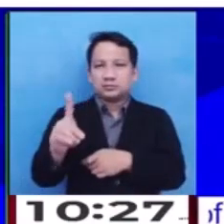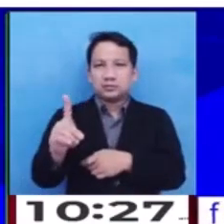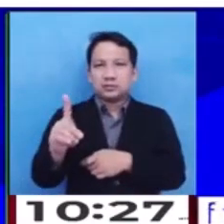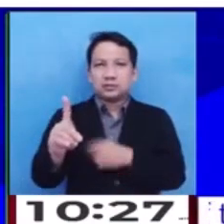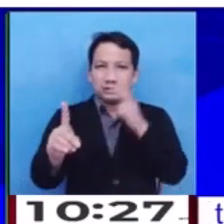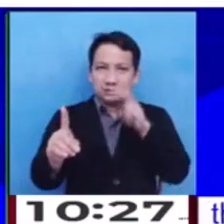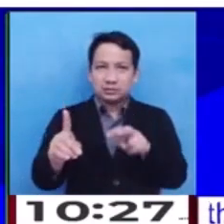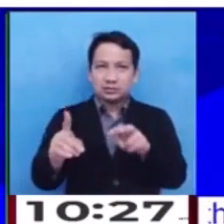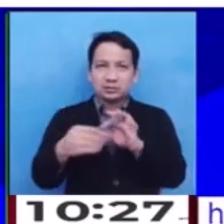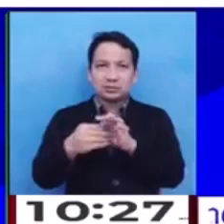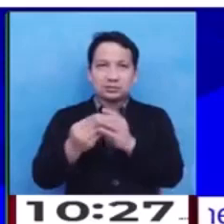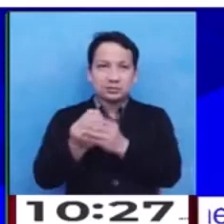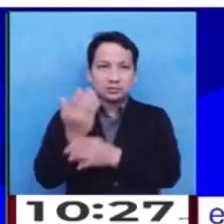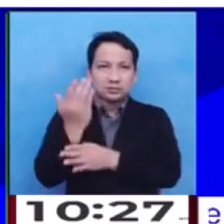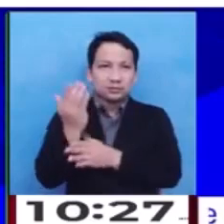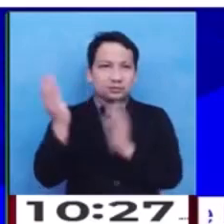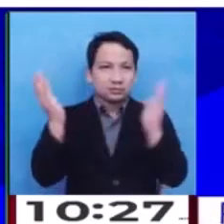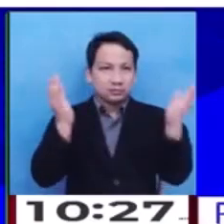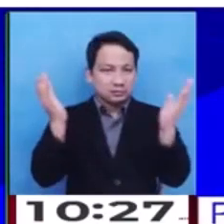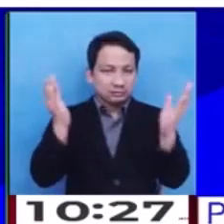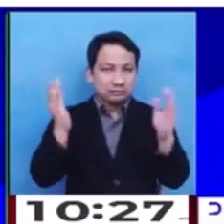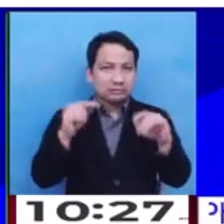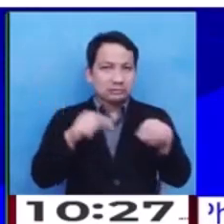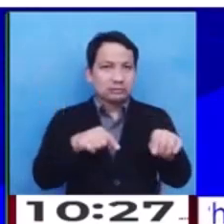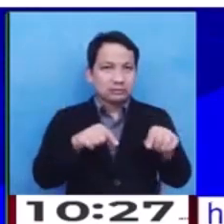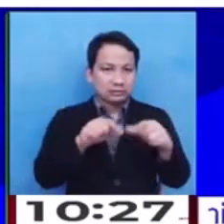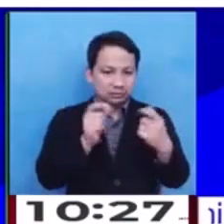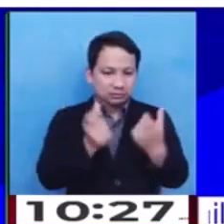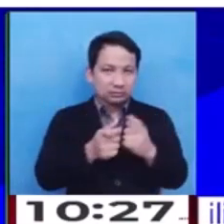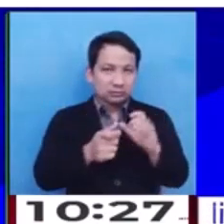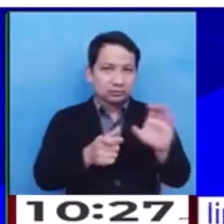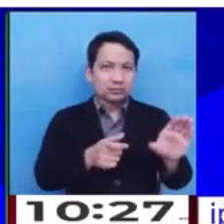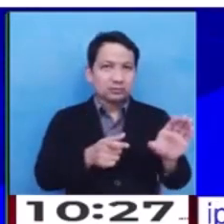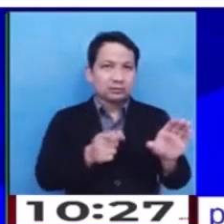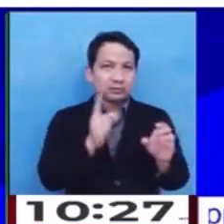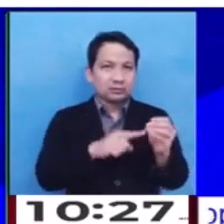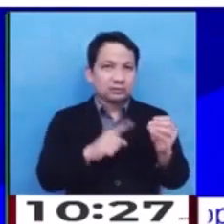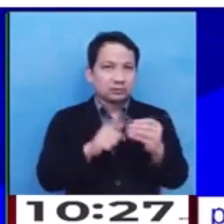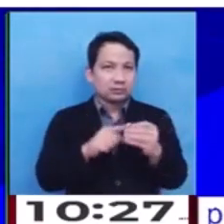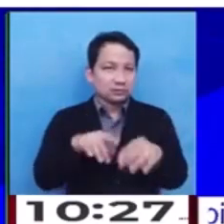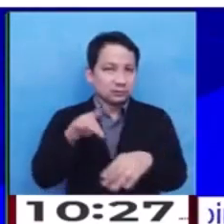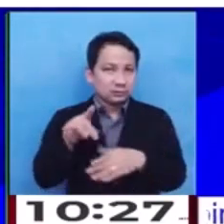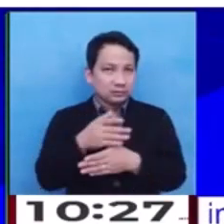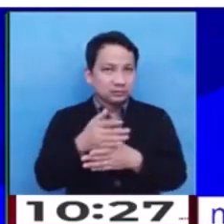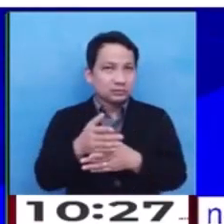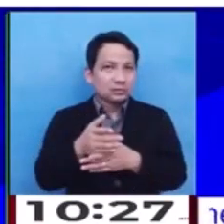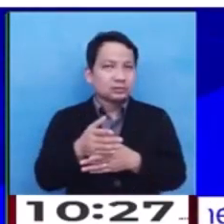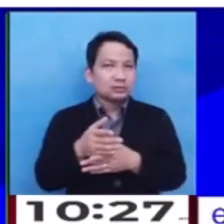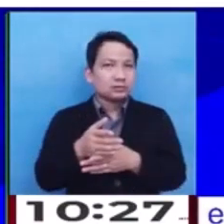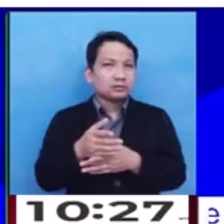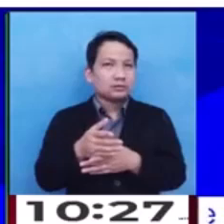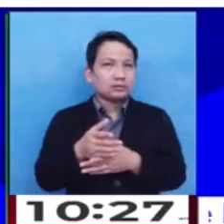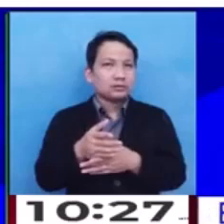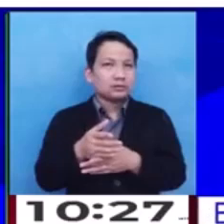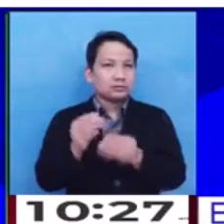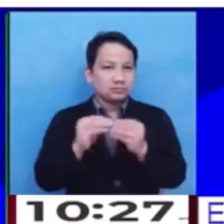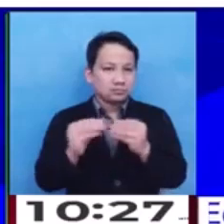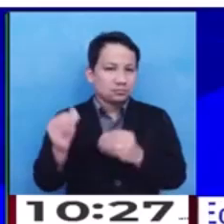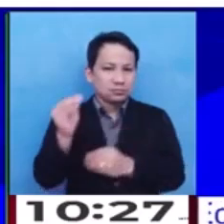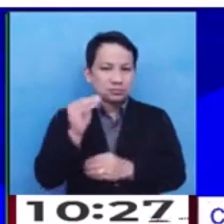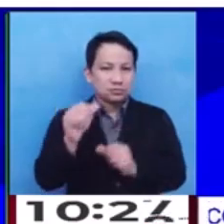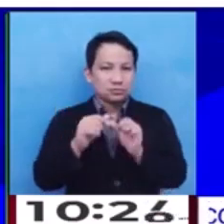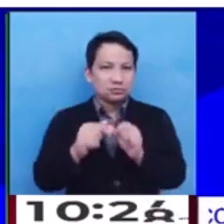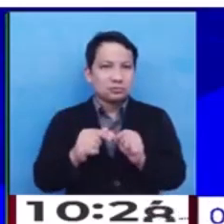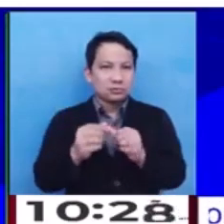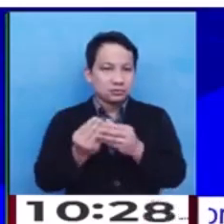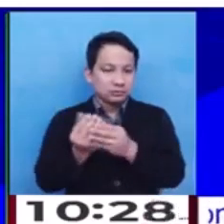the growth in the services sector. The services sector contributed the most, no, to the growth.